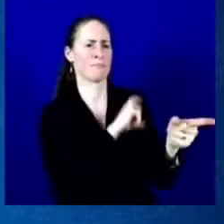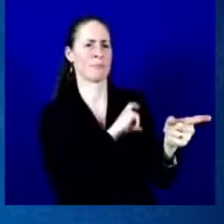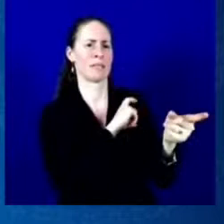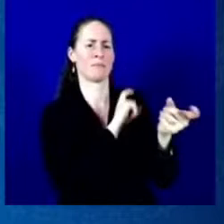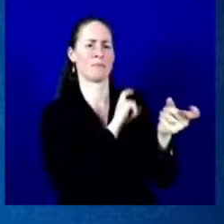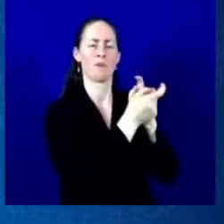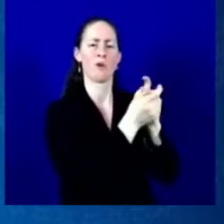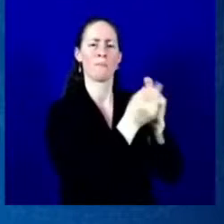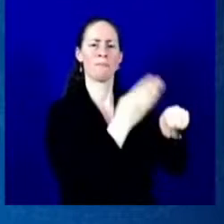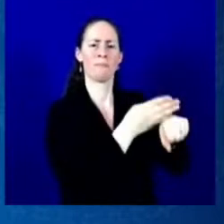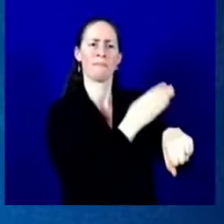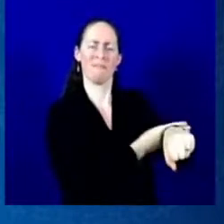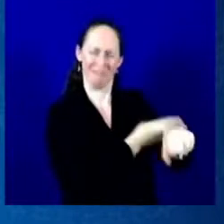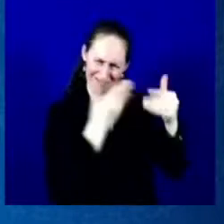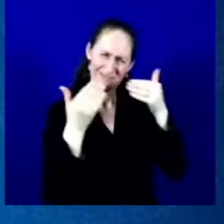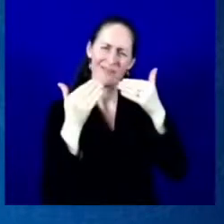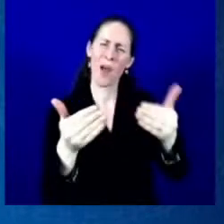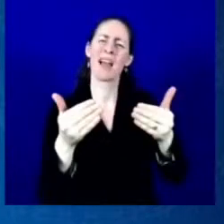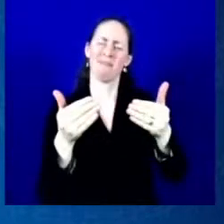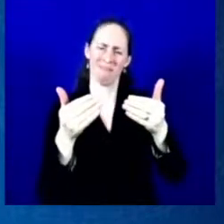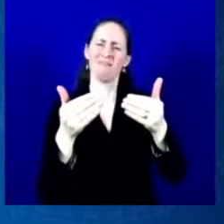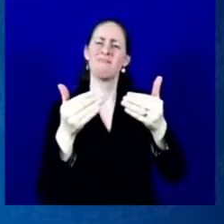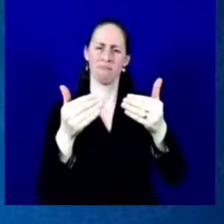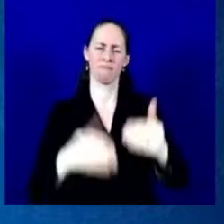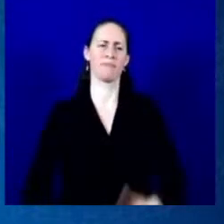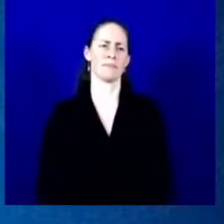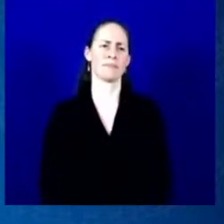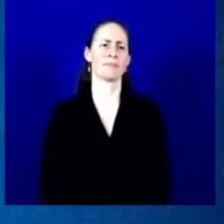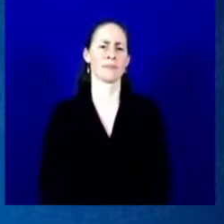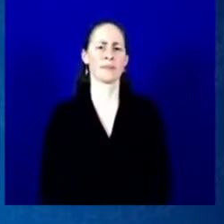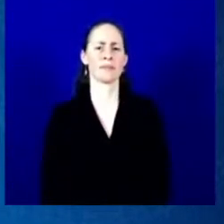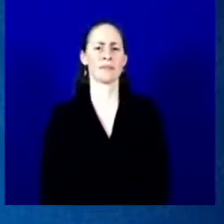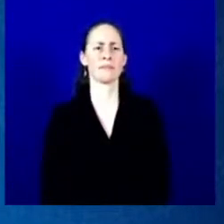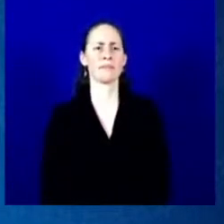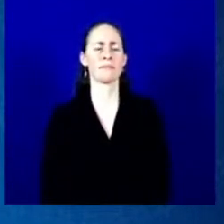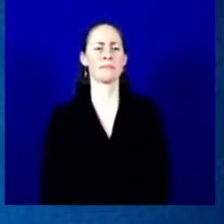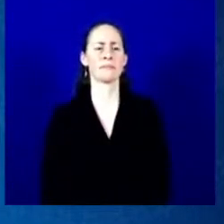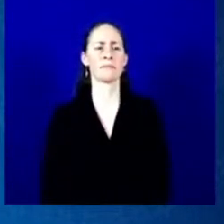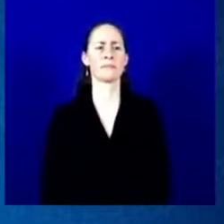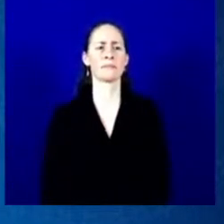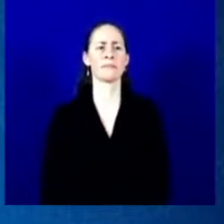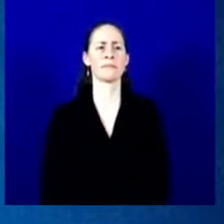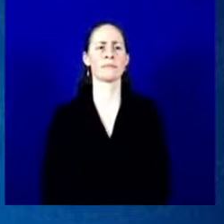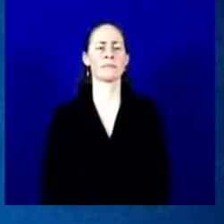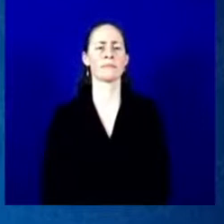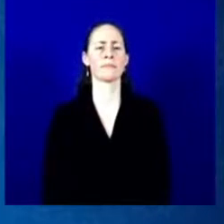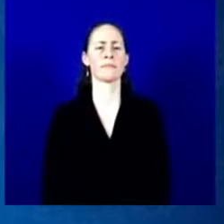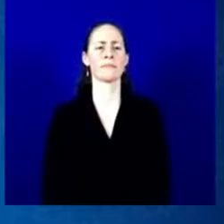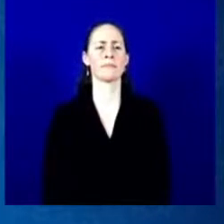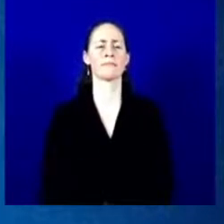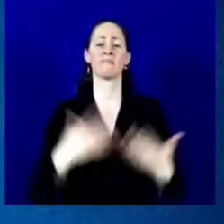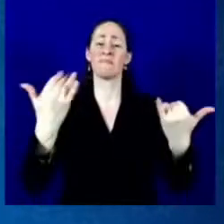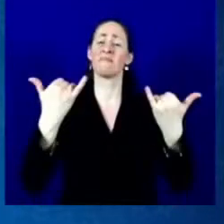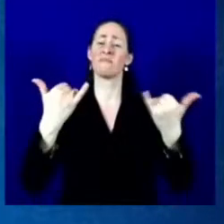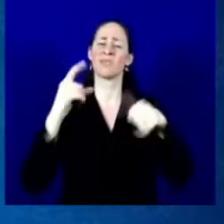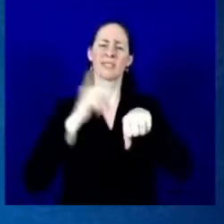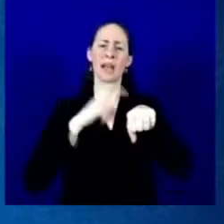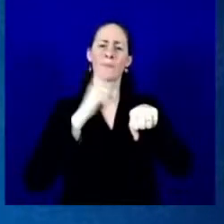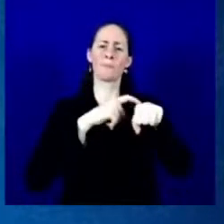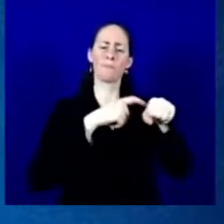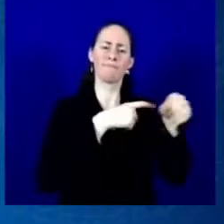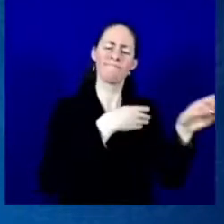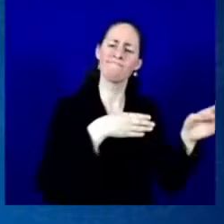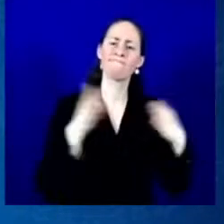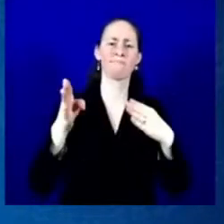opportunity to bend the arc of the moral universe toward justice, real justice. And with the plans outlined tonight, we have a